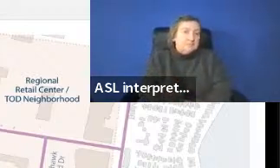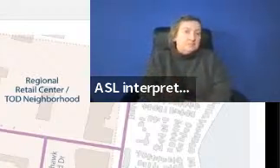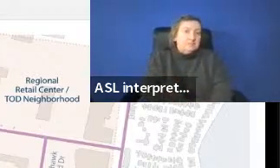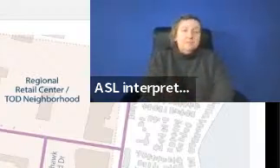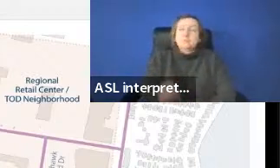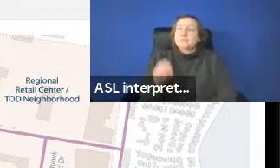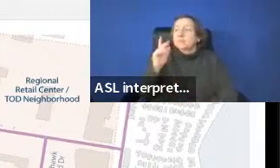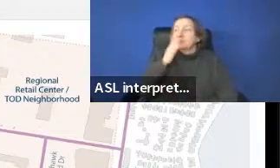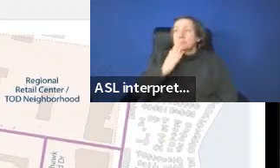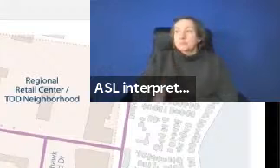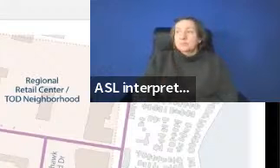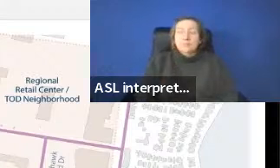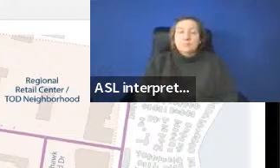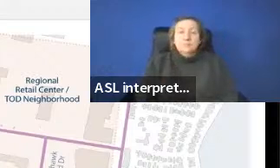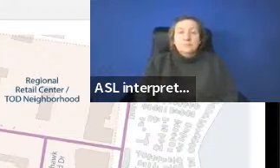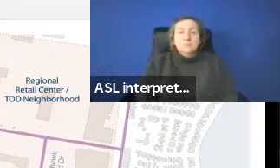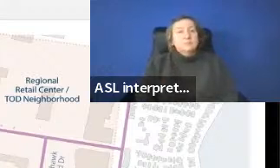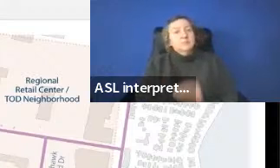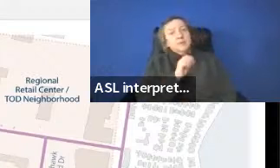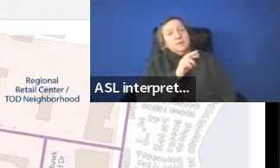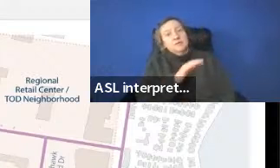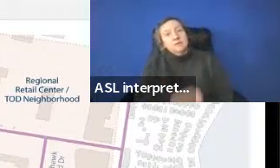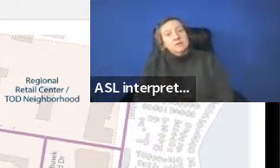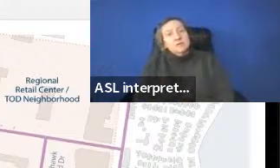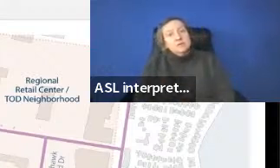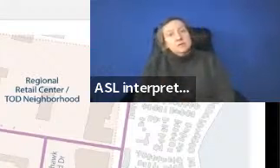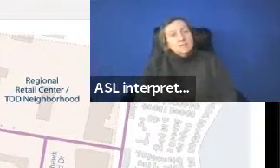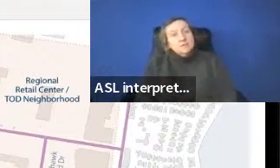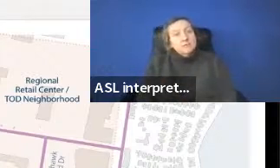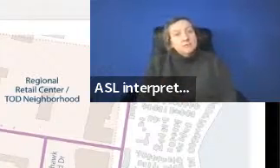Okay, thank you. Eric.